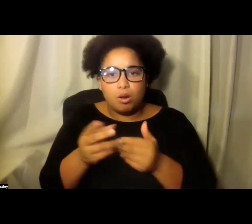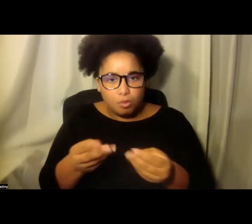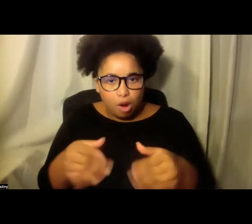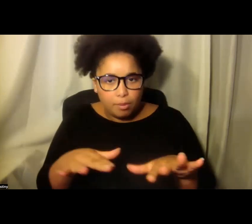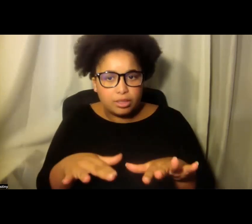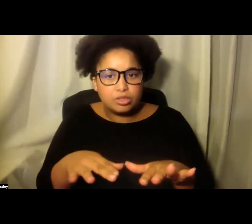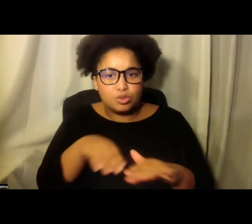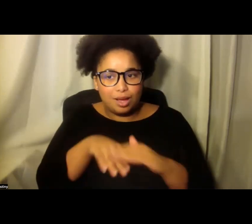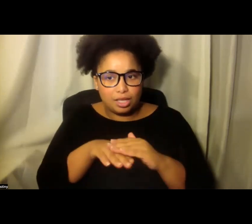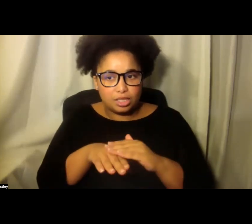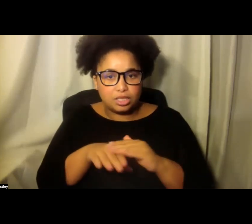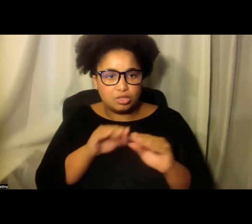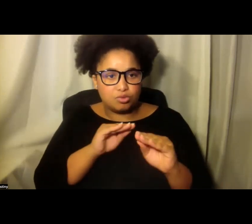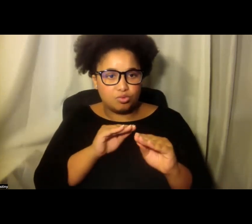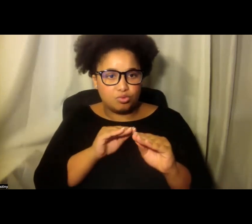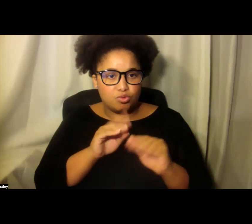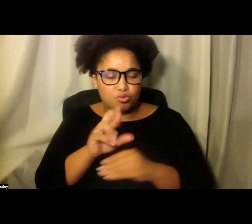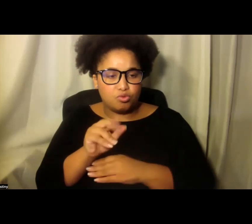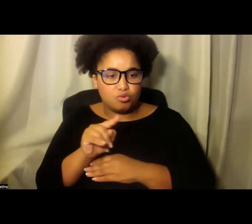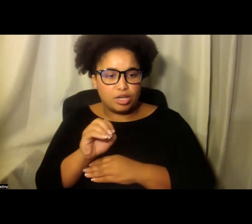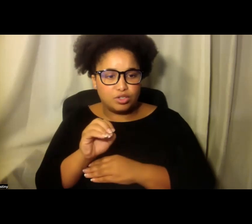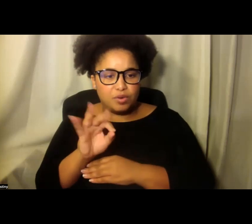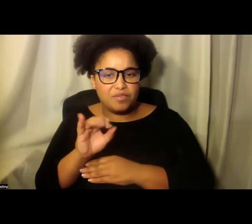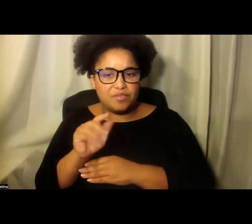order to access retrofitting funds?